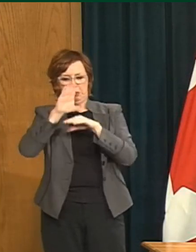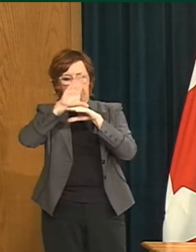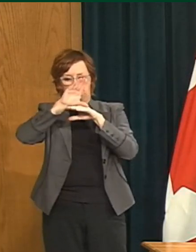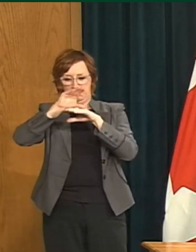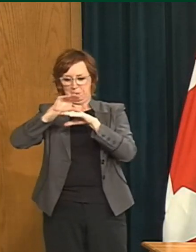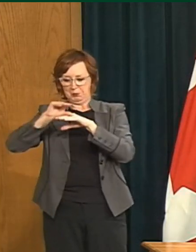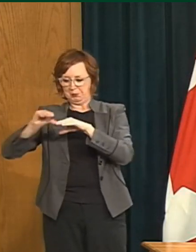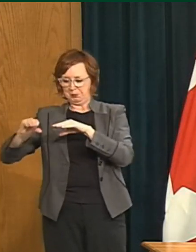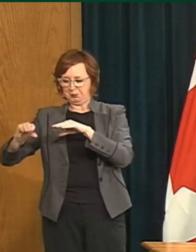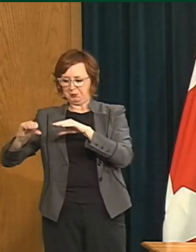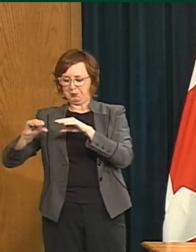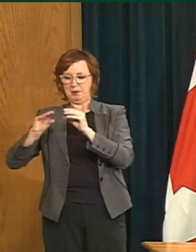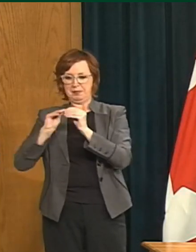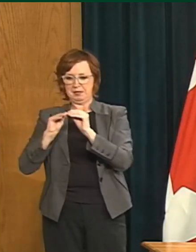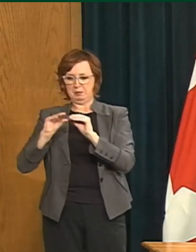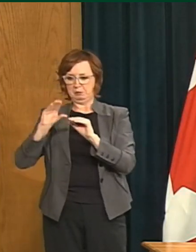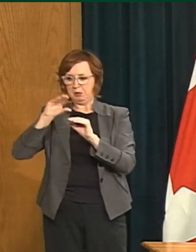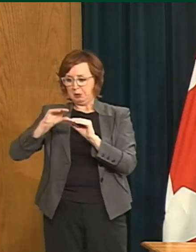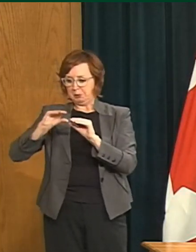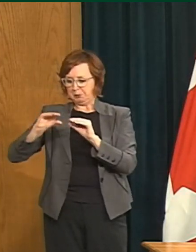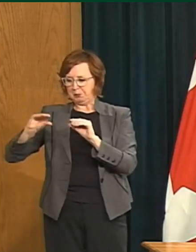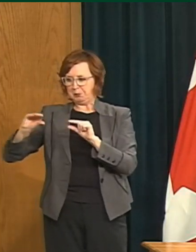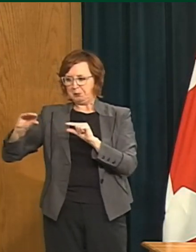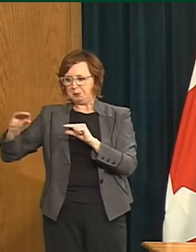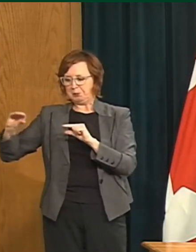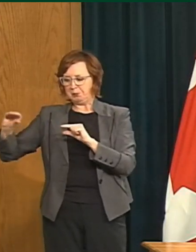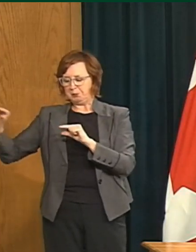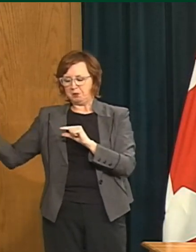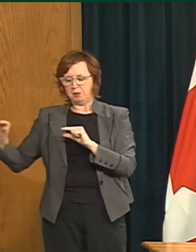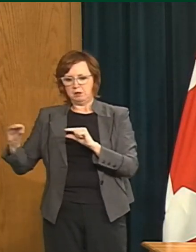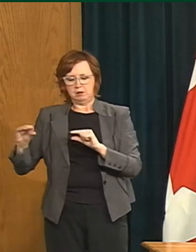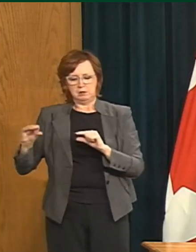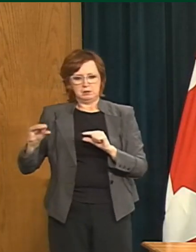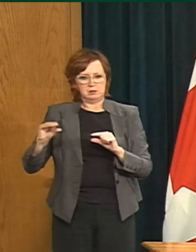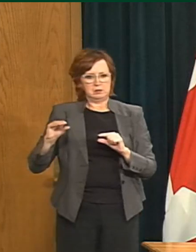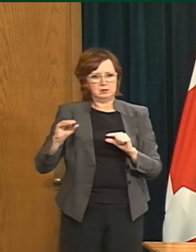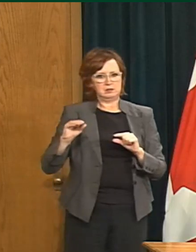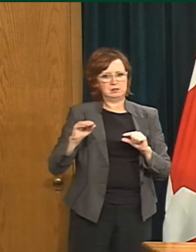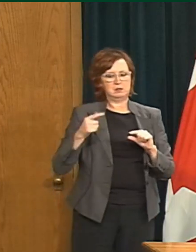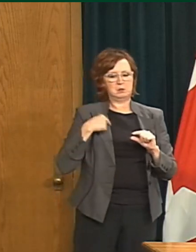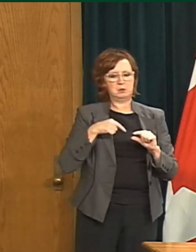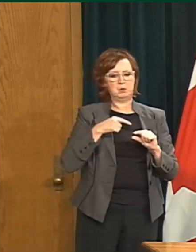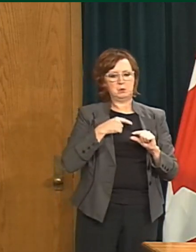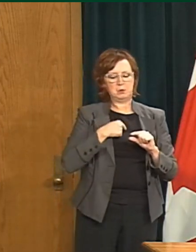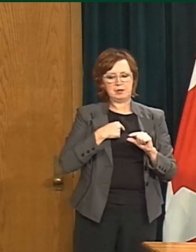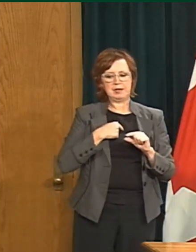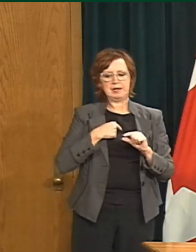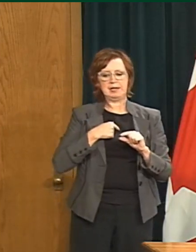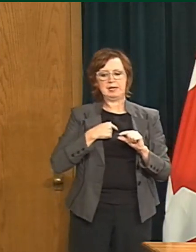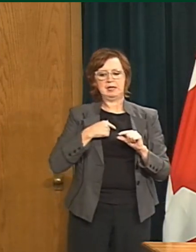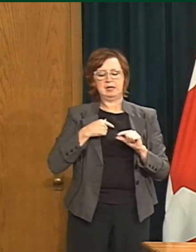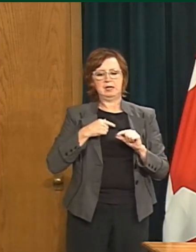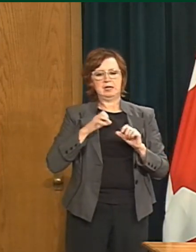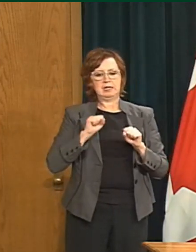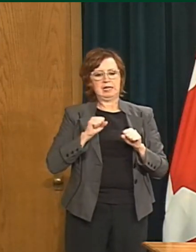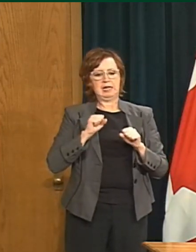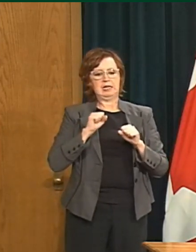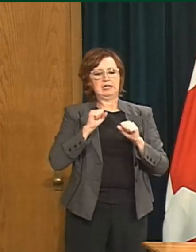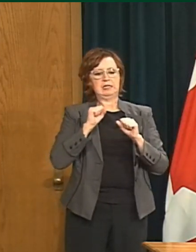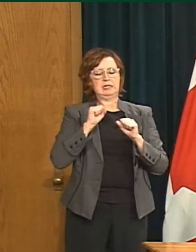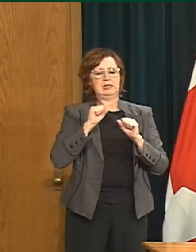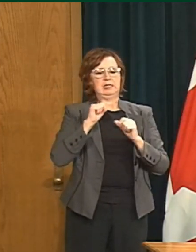of social and work activities are relaxed over the summer. But obviously, the health system needs